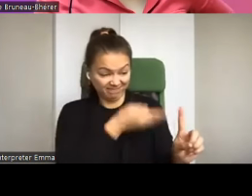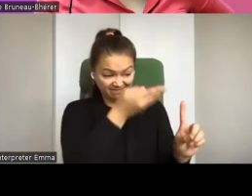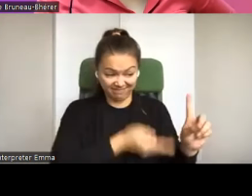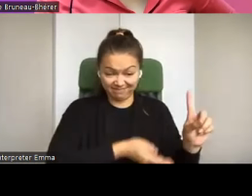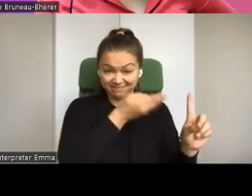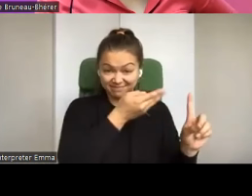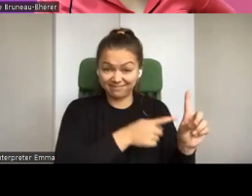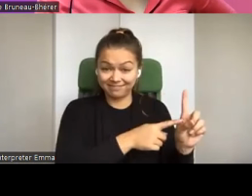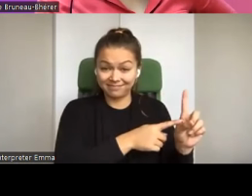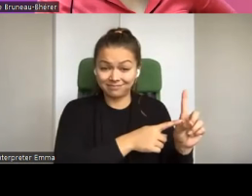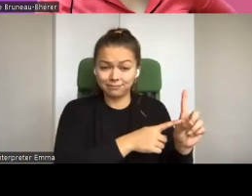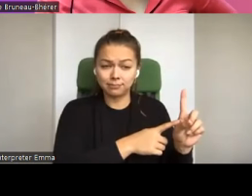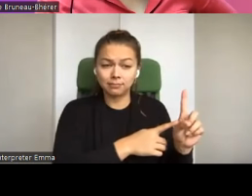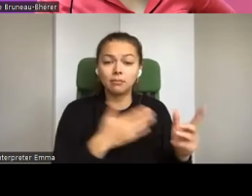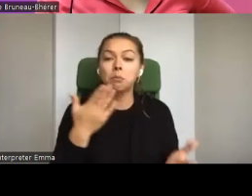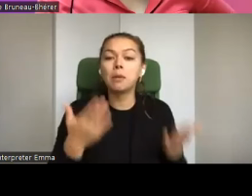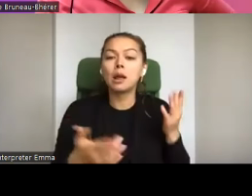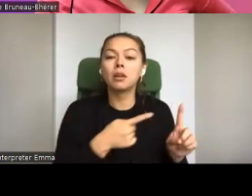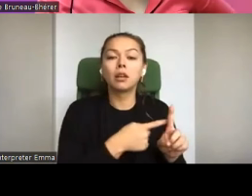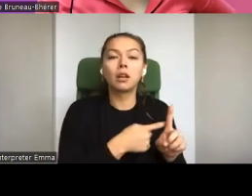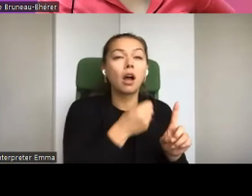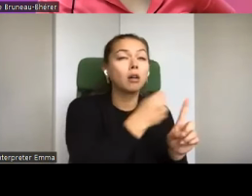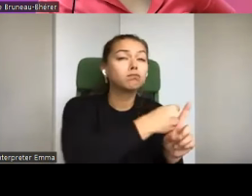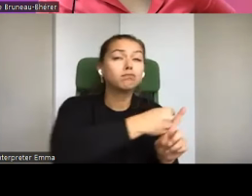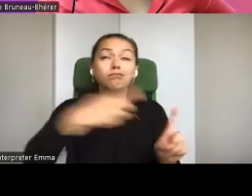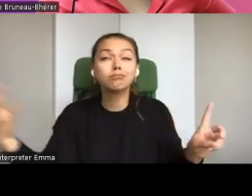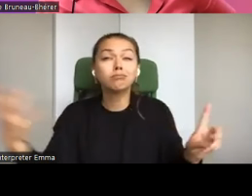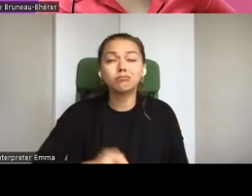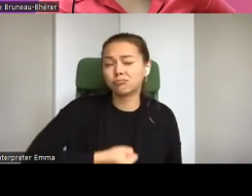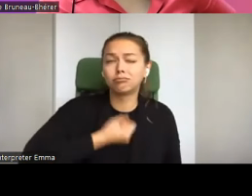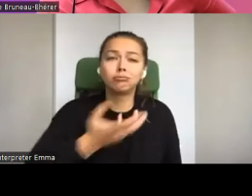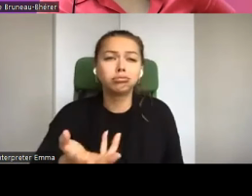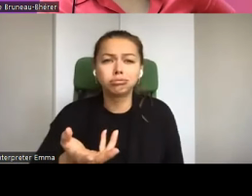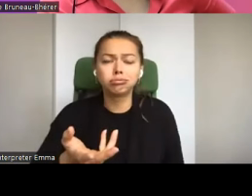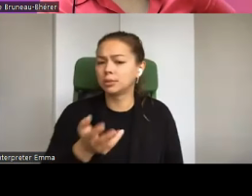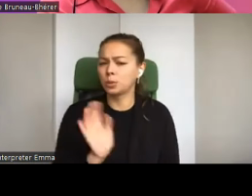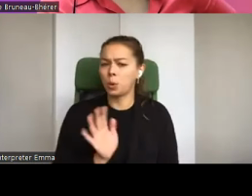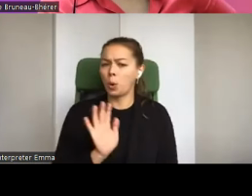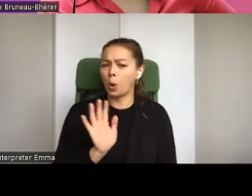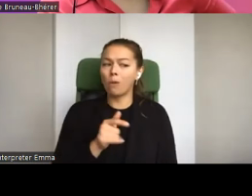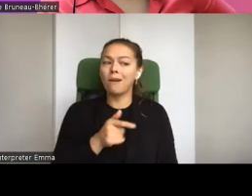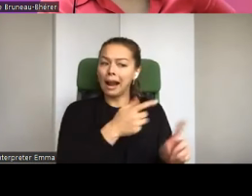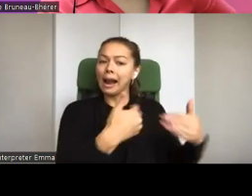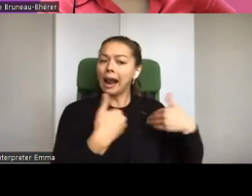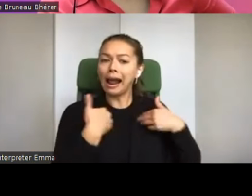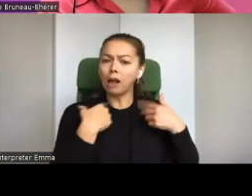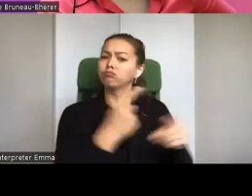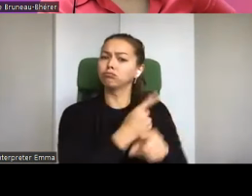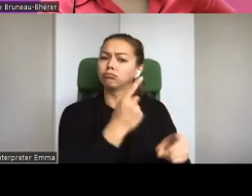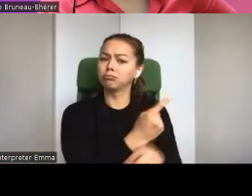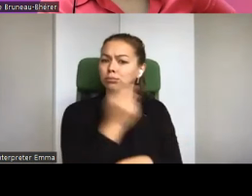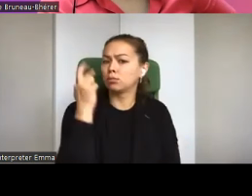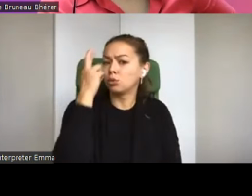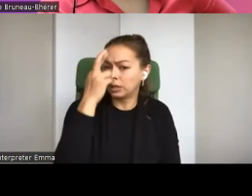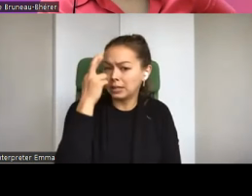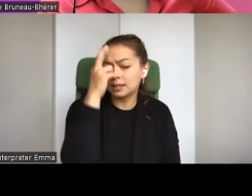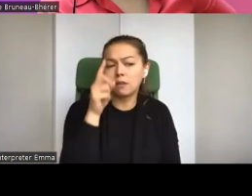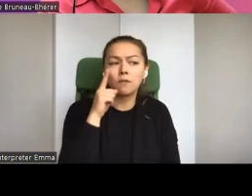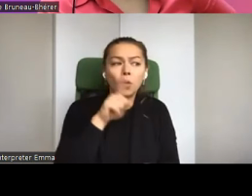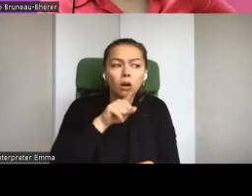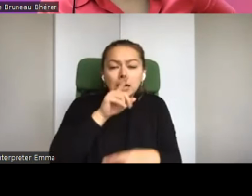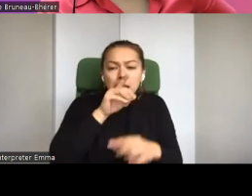all at once. And he has all kinds of reasons to keep part of his story hidden. Children disclose, but bit